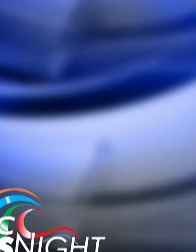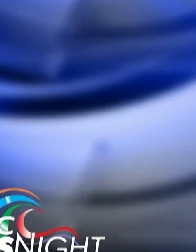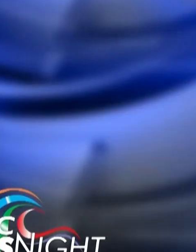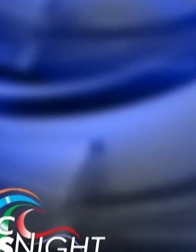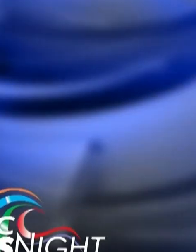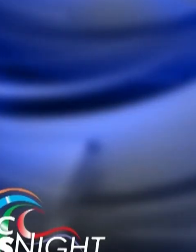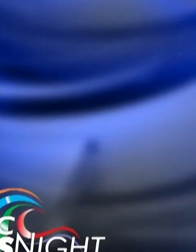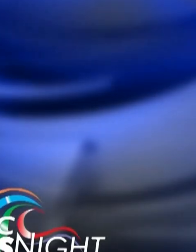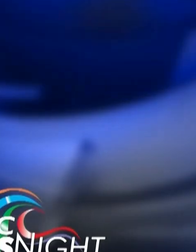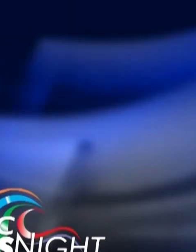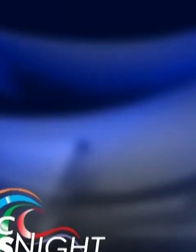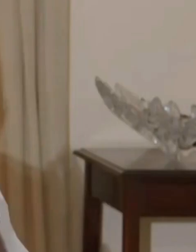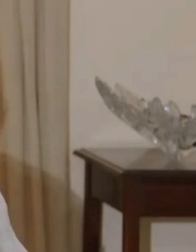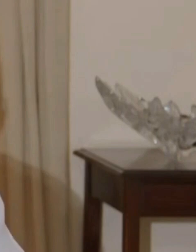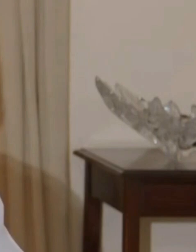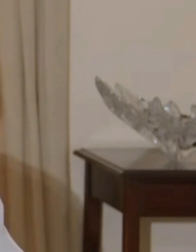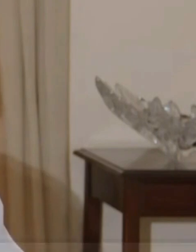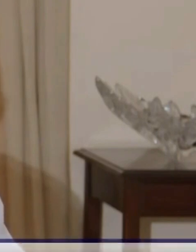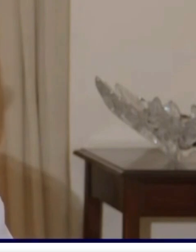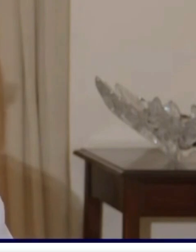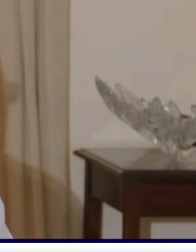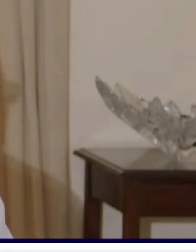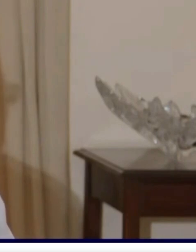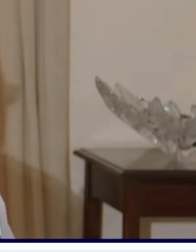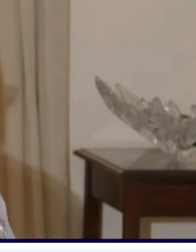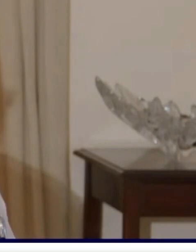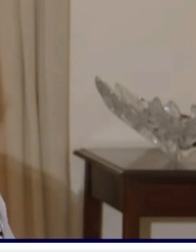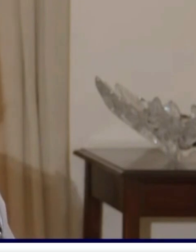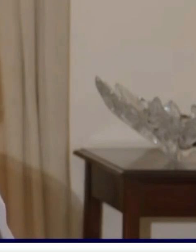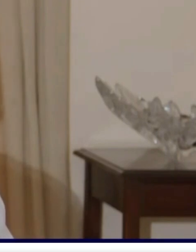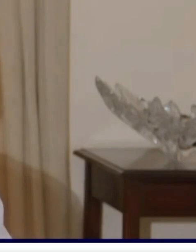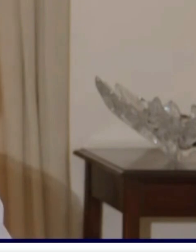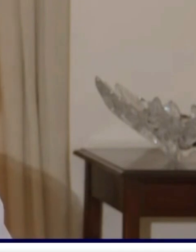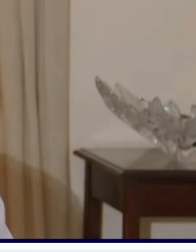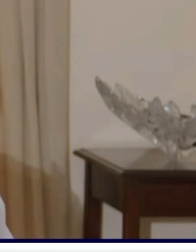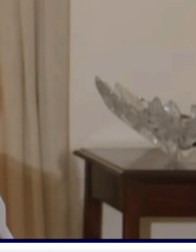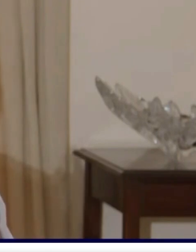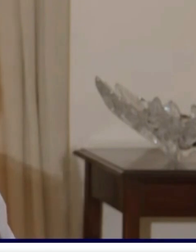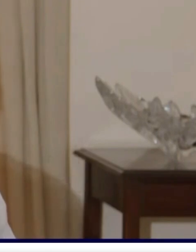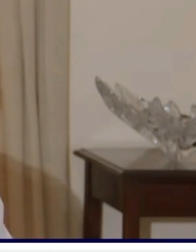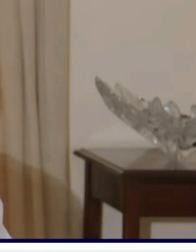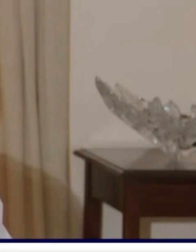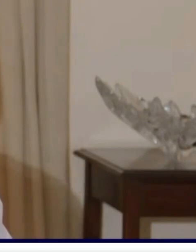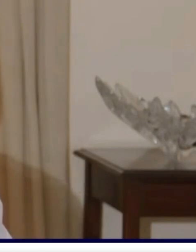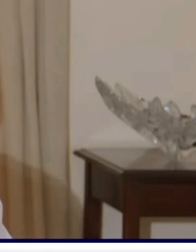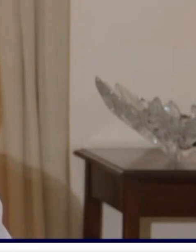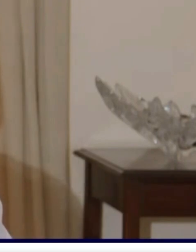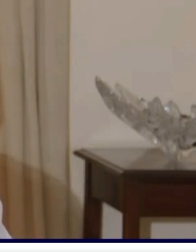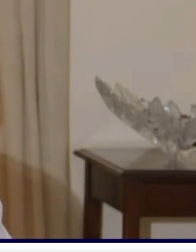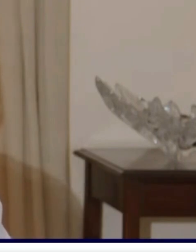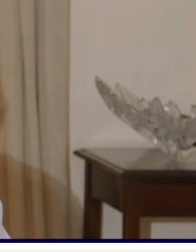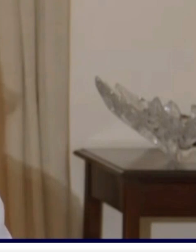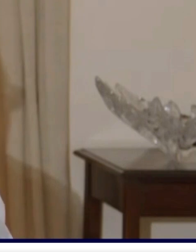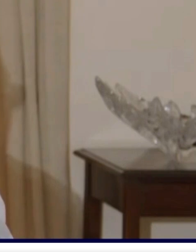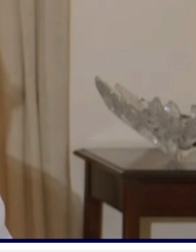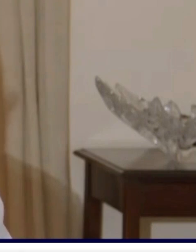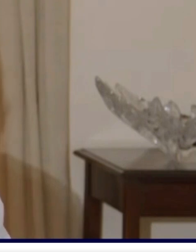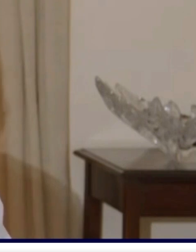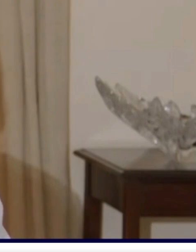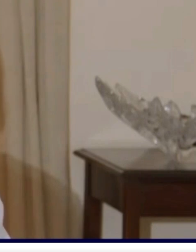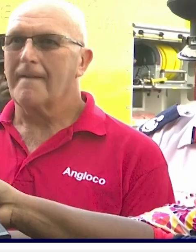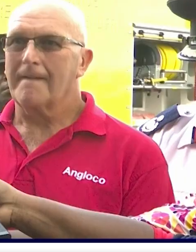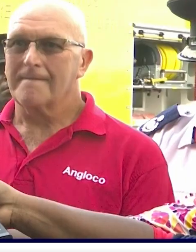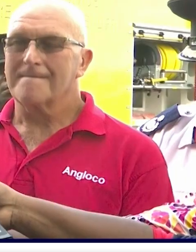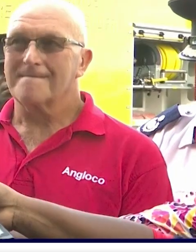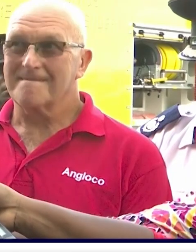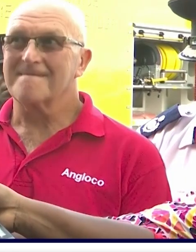Making headlines tonight, November 30th, to be known as Barbados National Day instead of Independence Day. A new